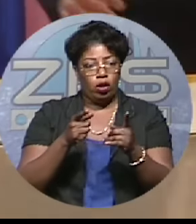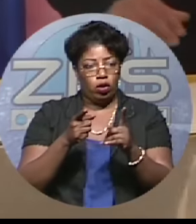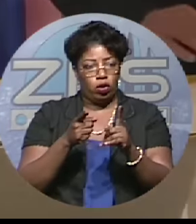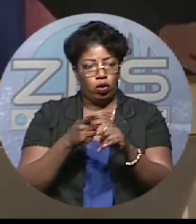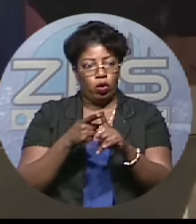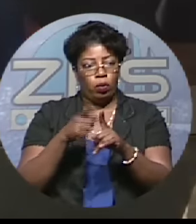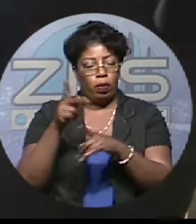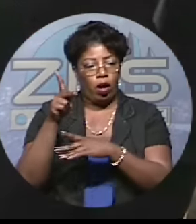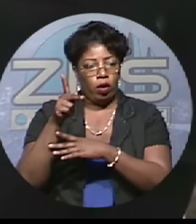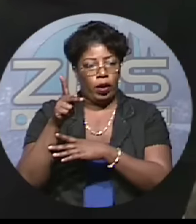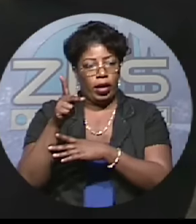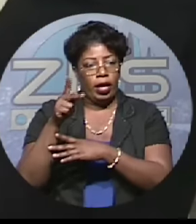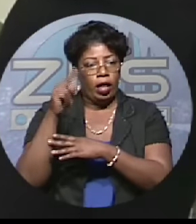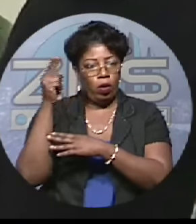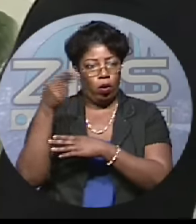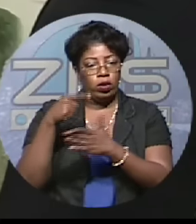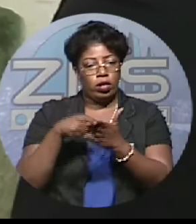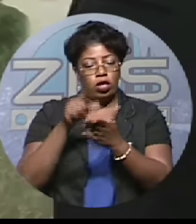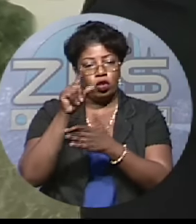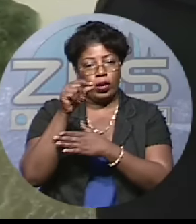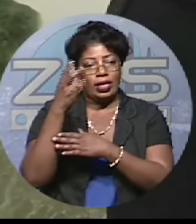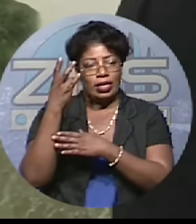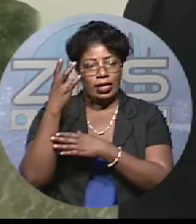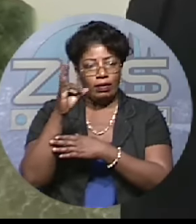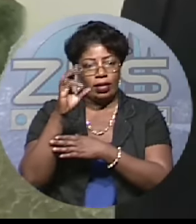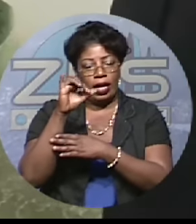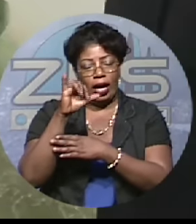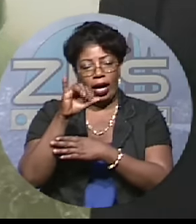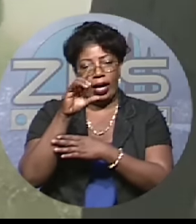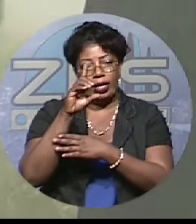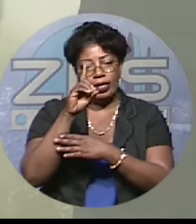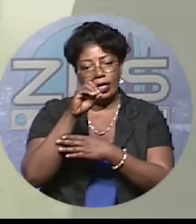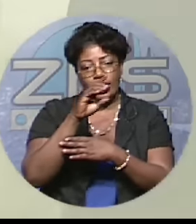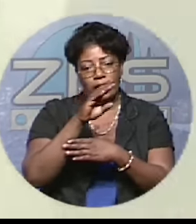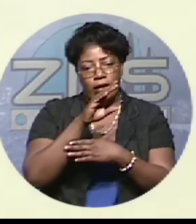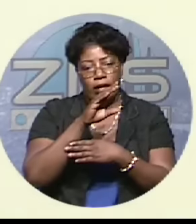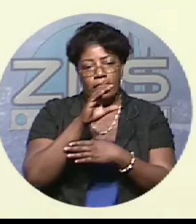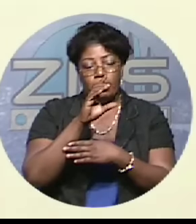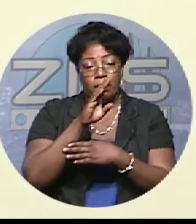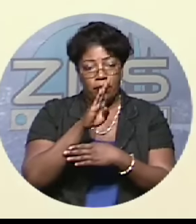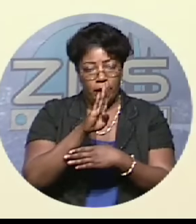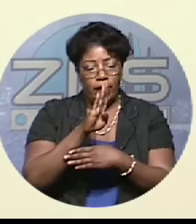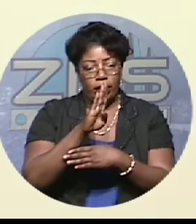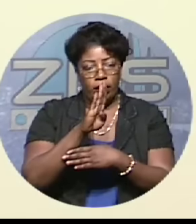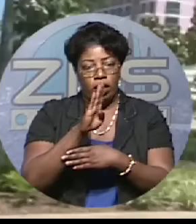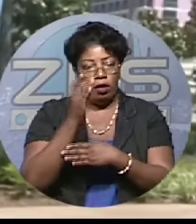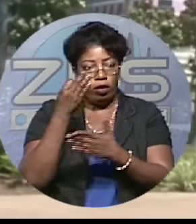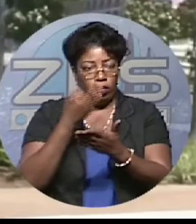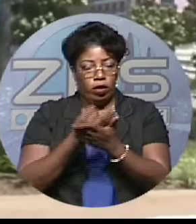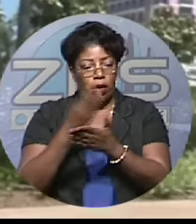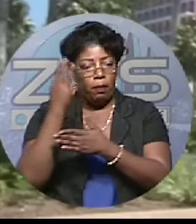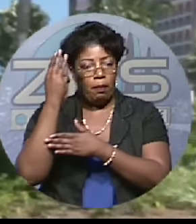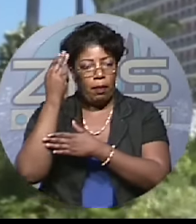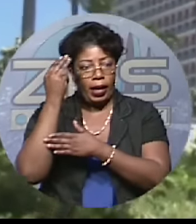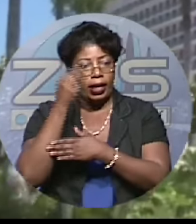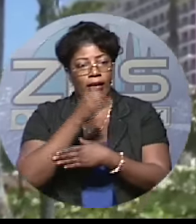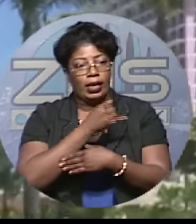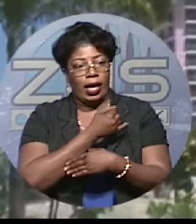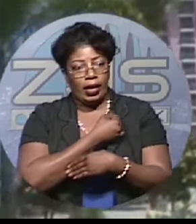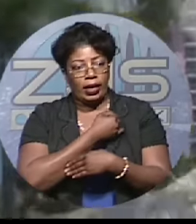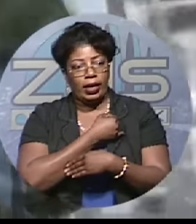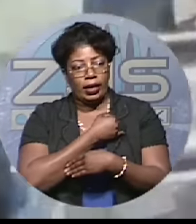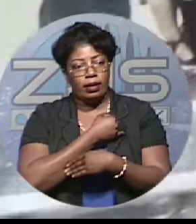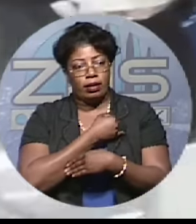the high-level event in 2017. Chairman of the IDB Board of Governors, Minister of State for Finance Michael Halkidis, did the